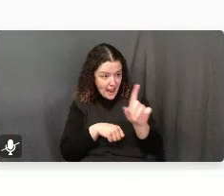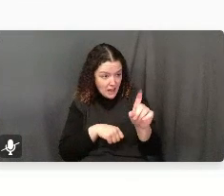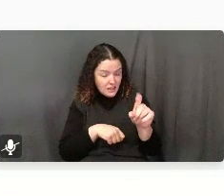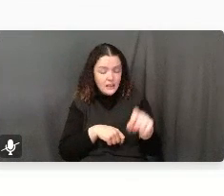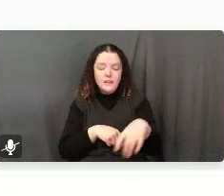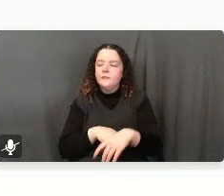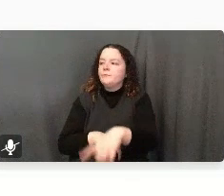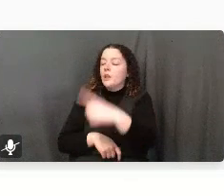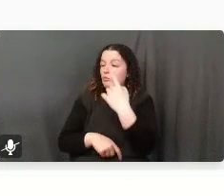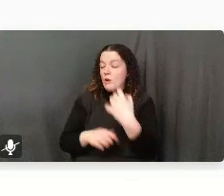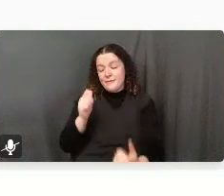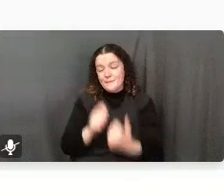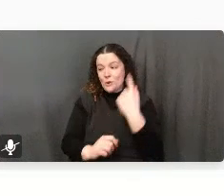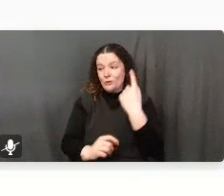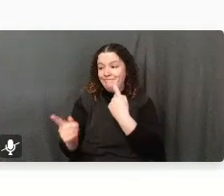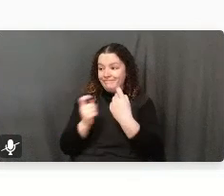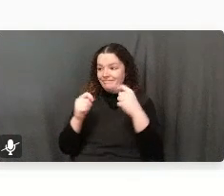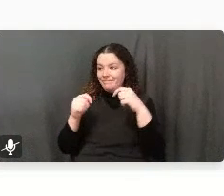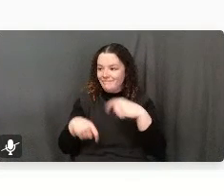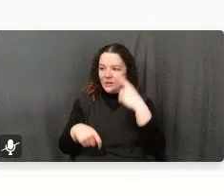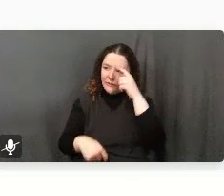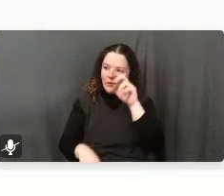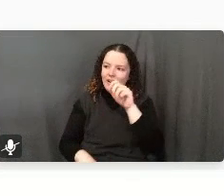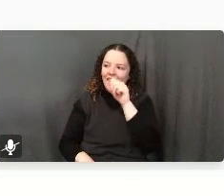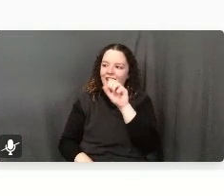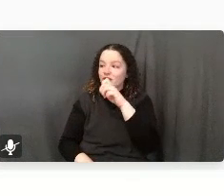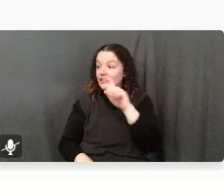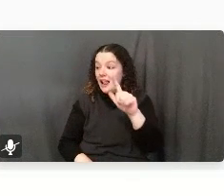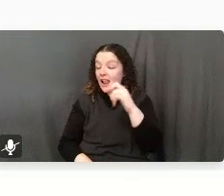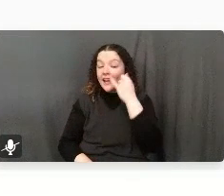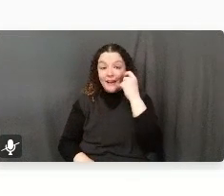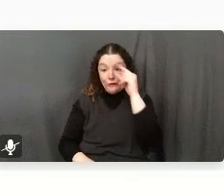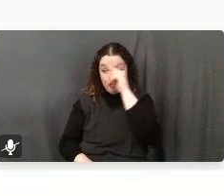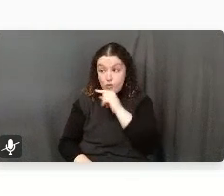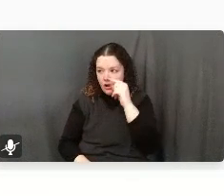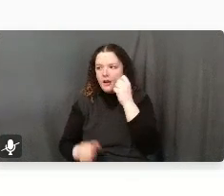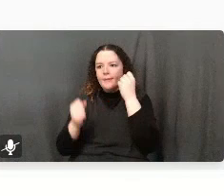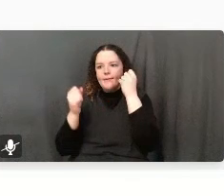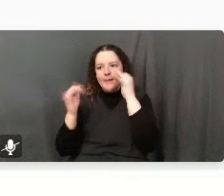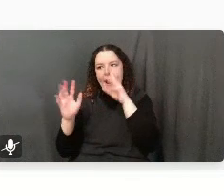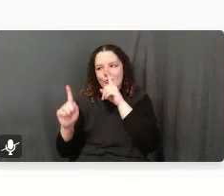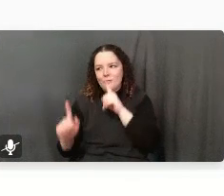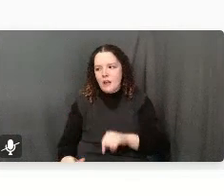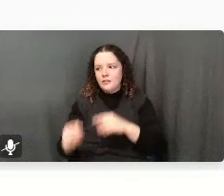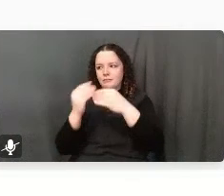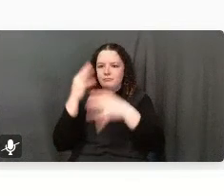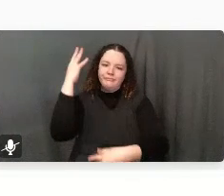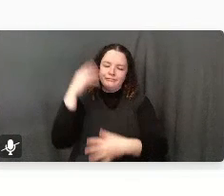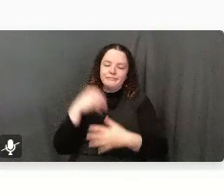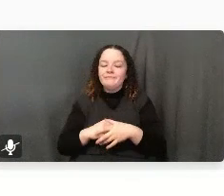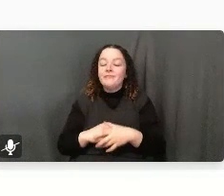most asked questions in Nutshell. And also if you Google it, a lot of responses do pop up here. In Nutshell, we have